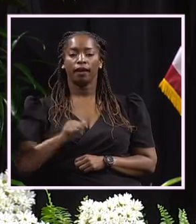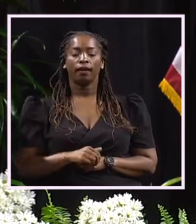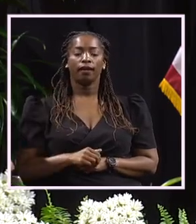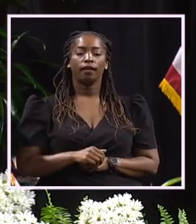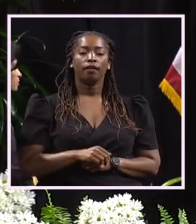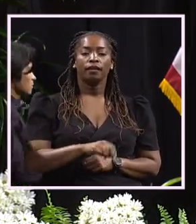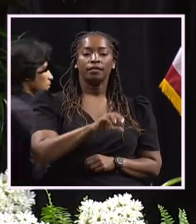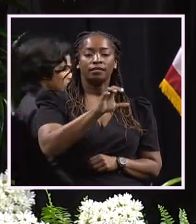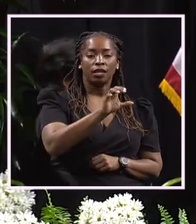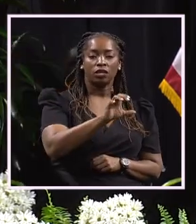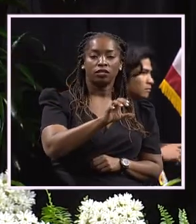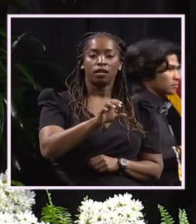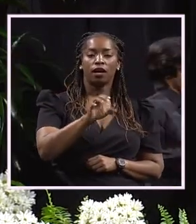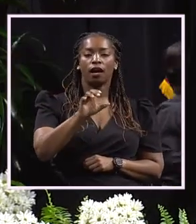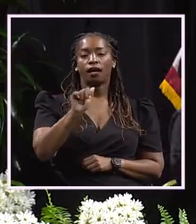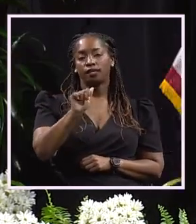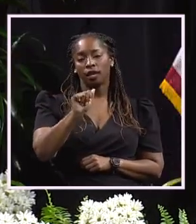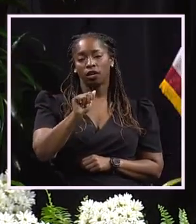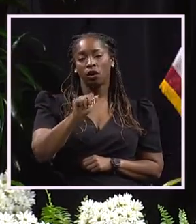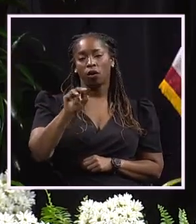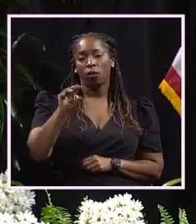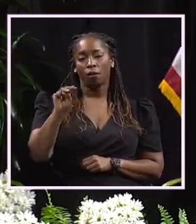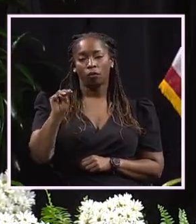Cesar Dario Montelongo.